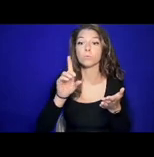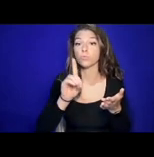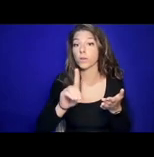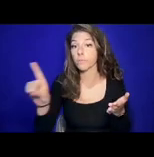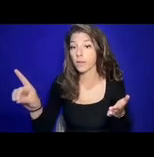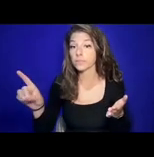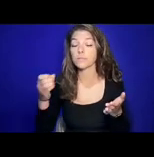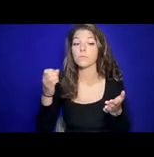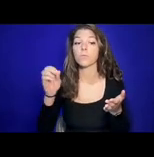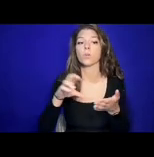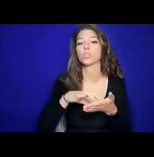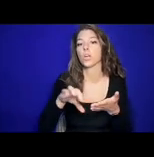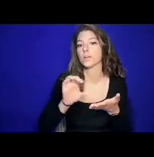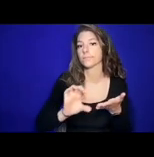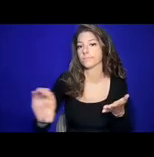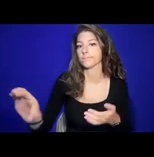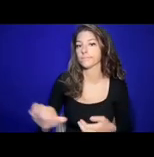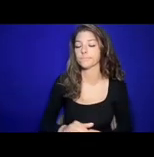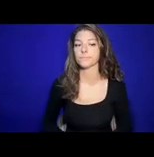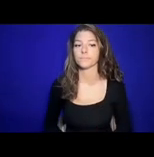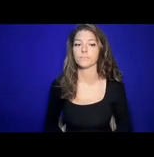deposit, or a check.